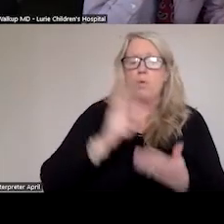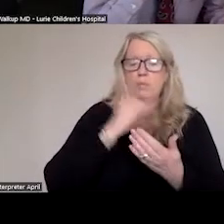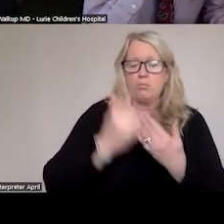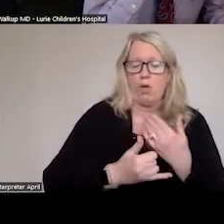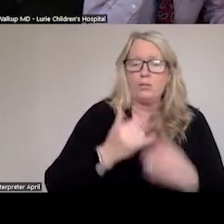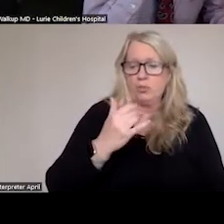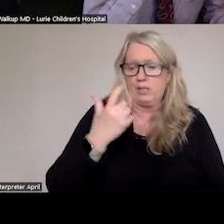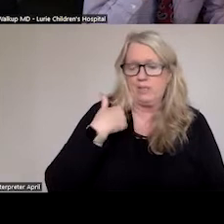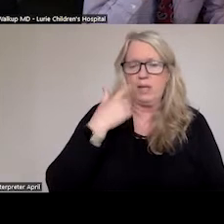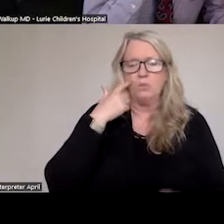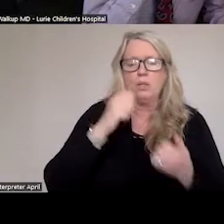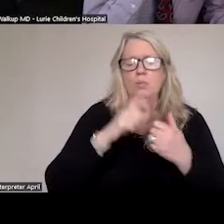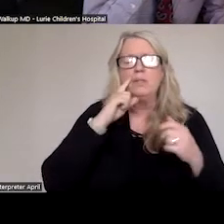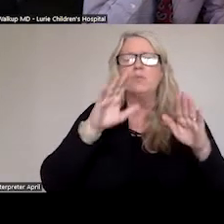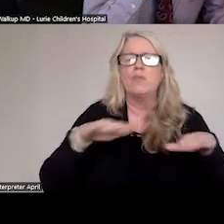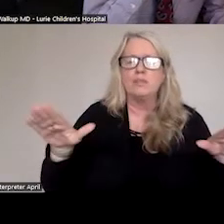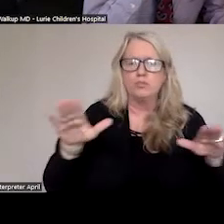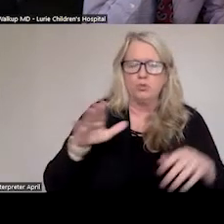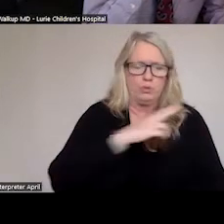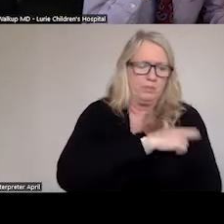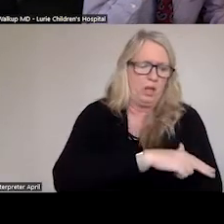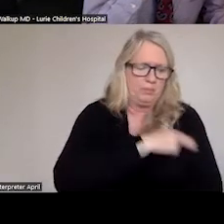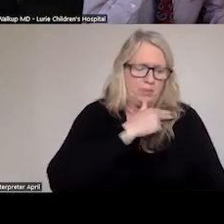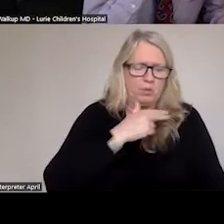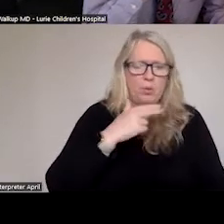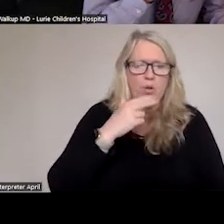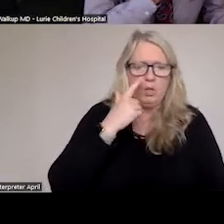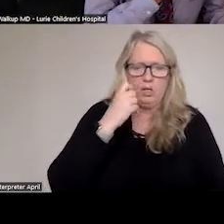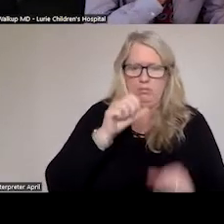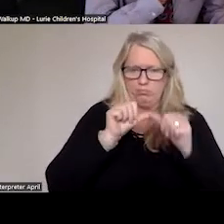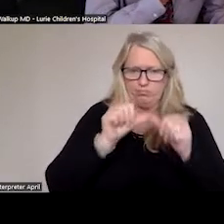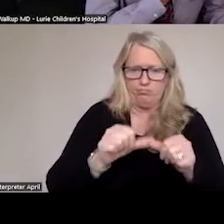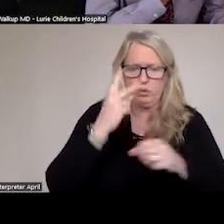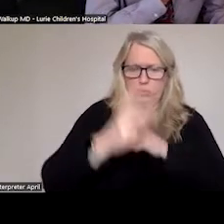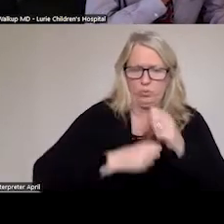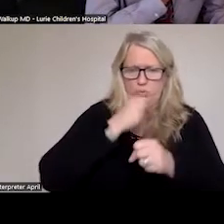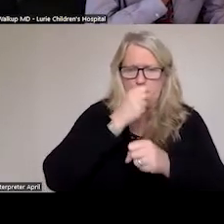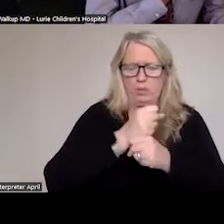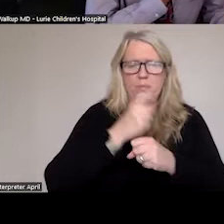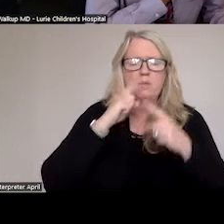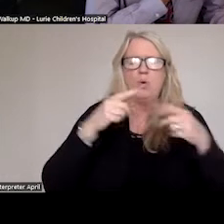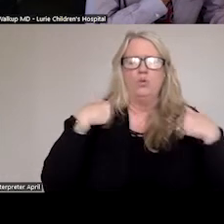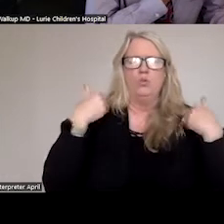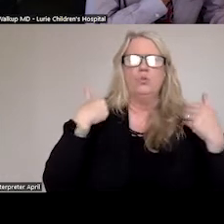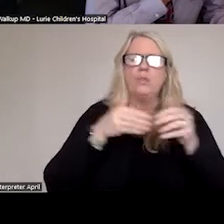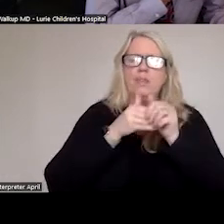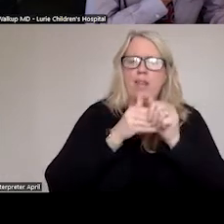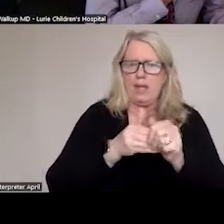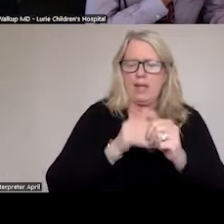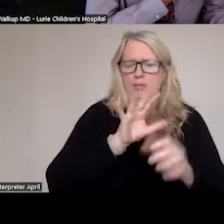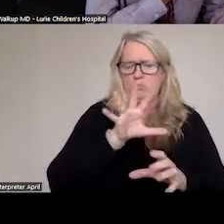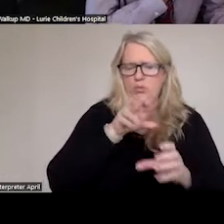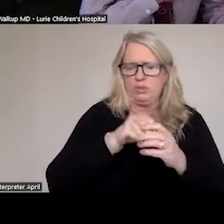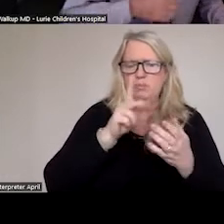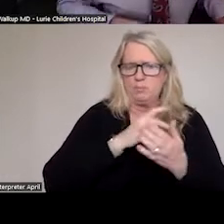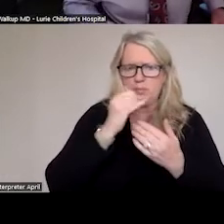with Lurie Children's Hospital was a 2-year-long youth-led participatory research project that occurred